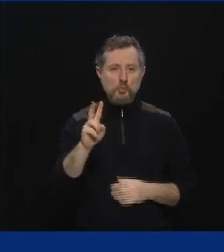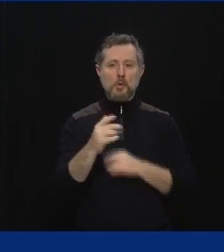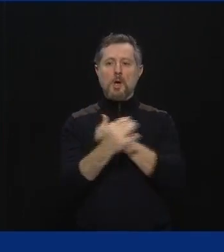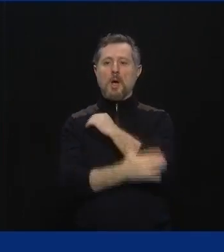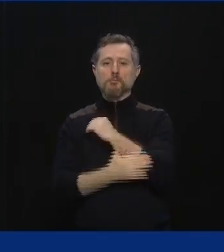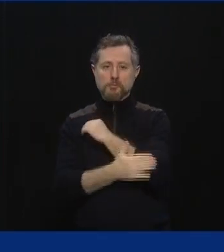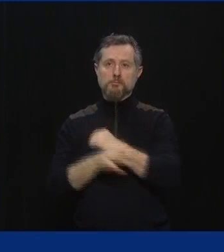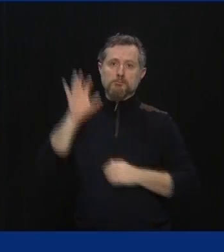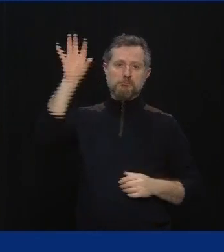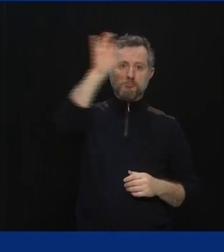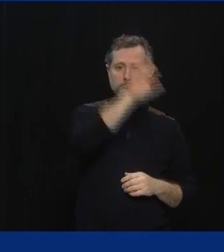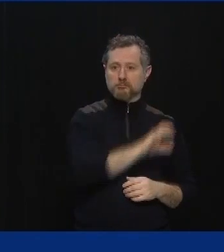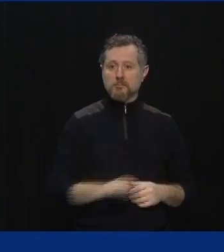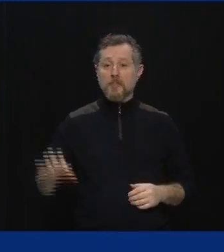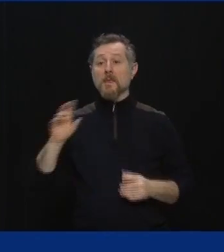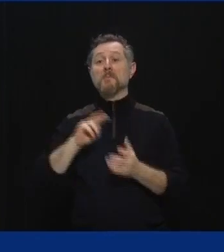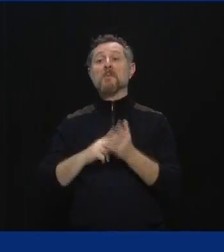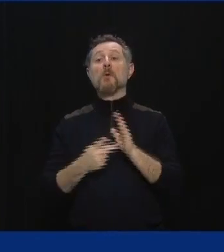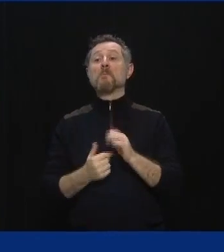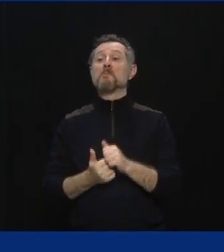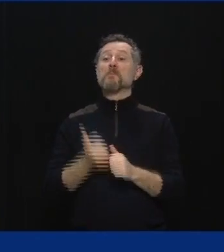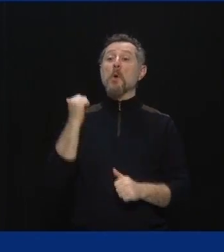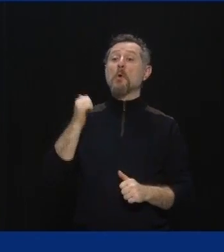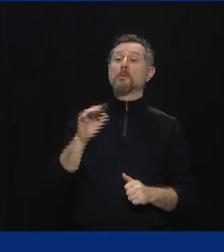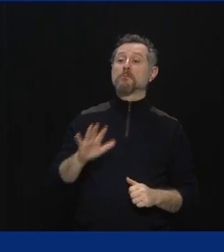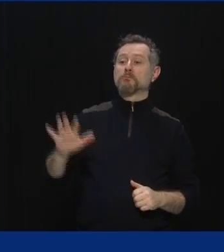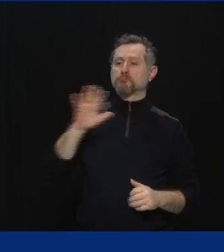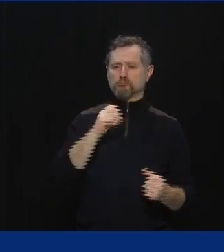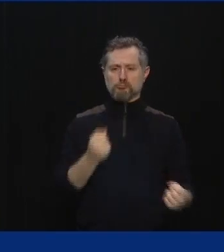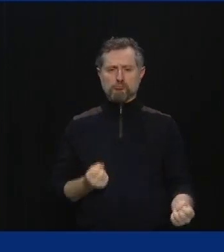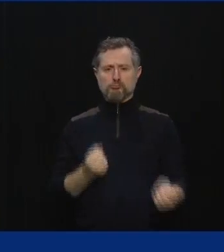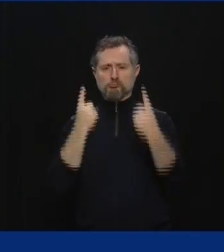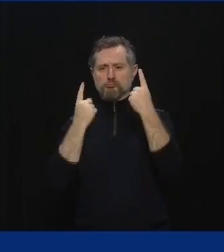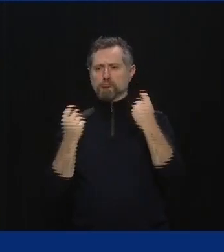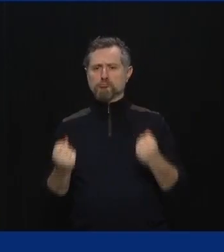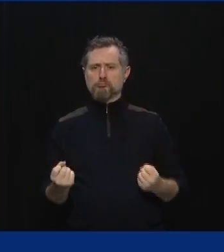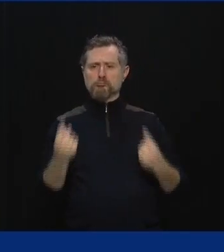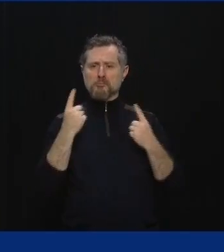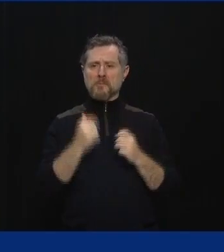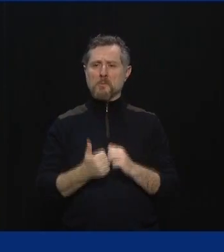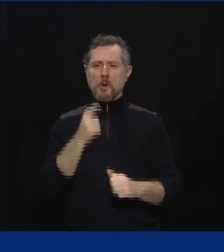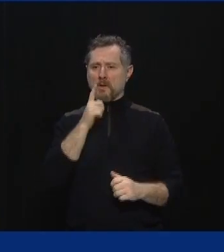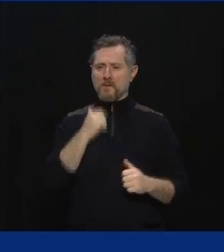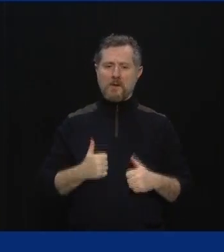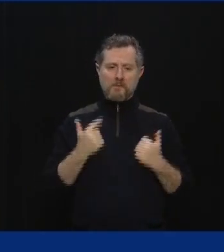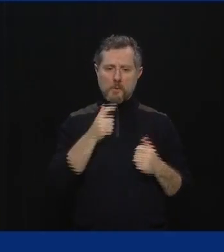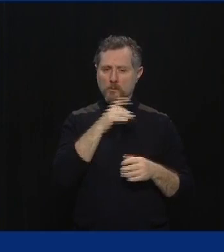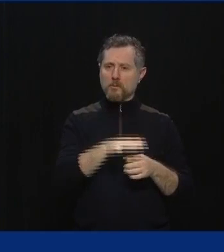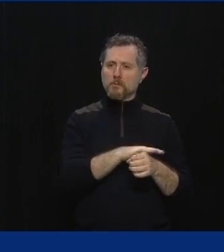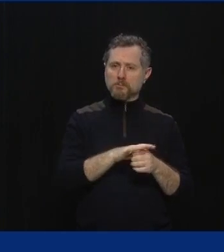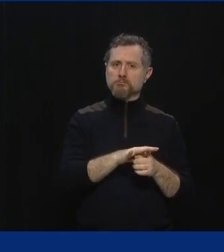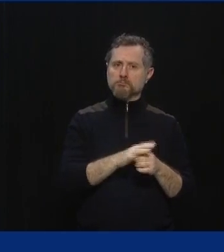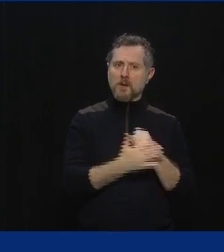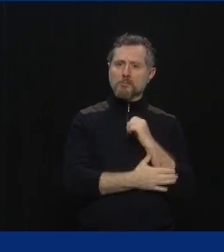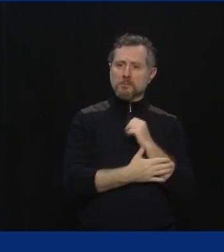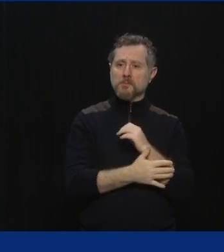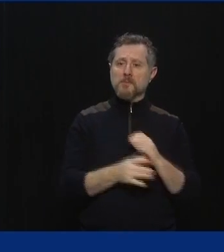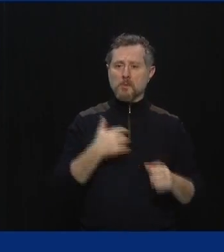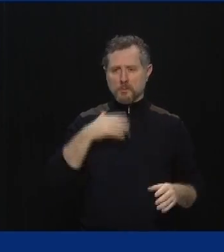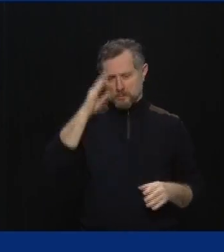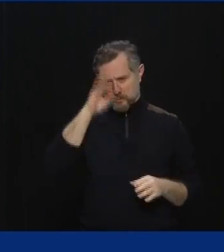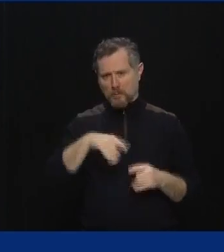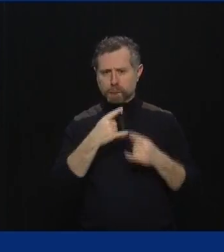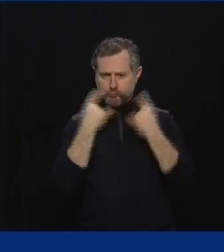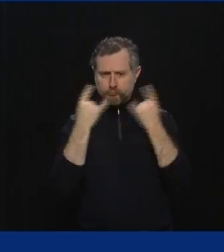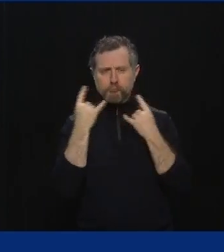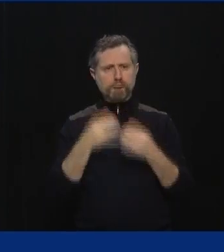I would say that the majority understand how important it is, certainly the majority where the population is, which is important to me. They understand the importance of this and